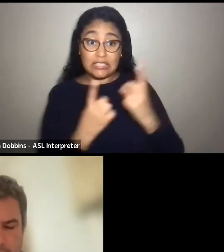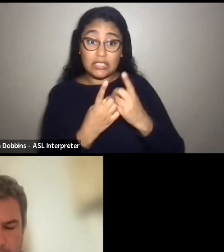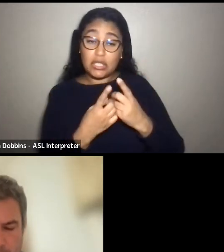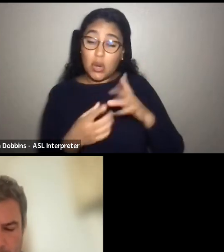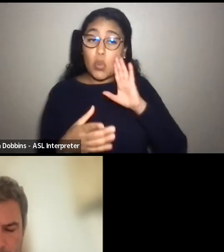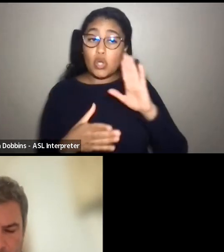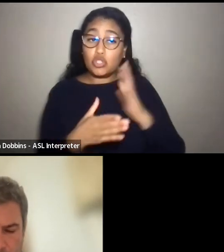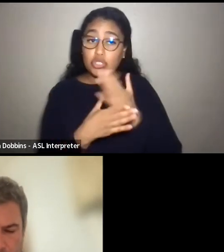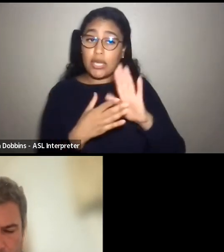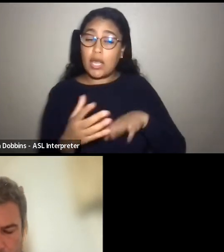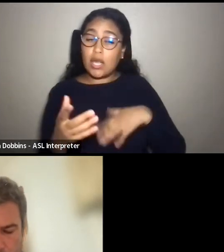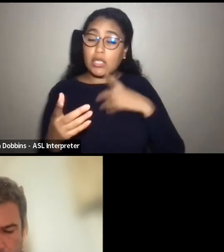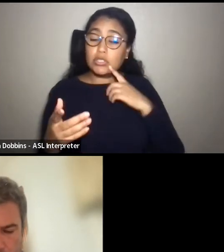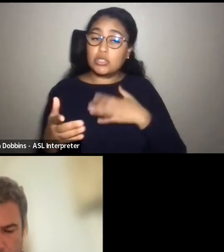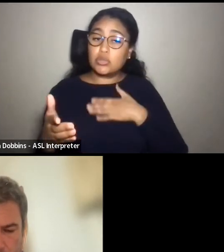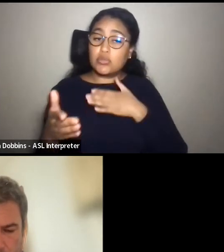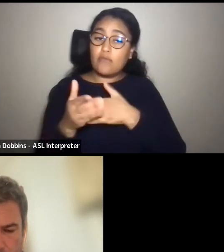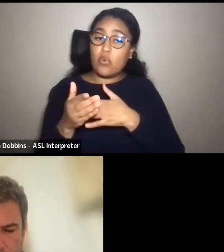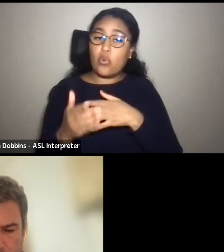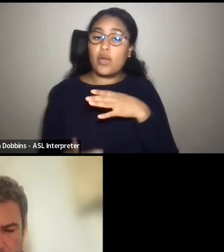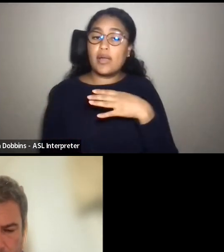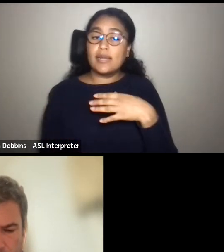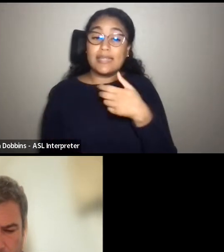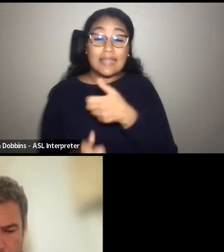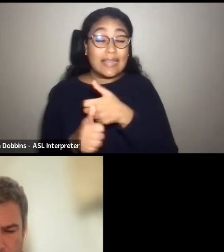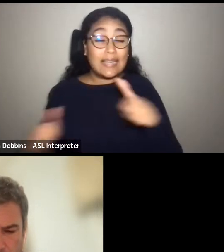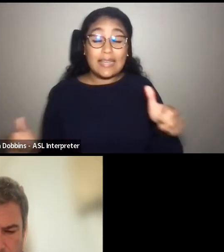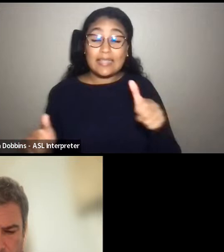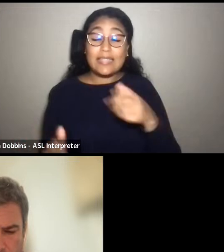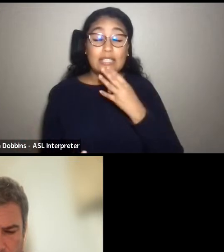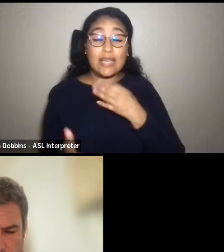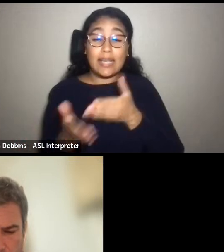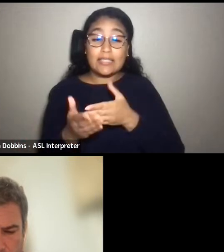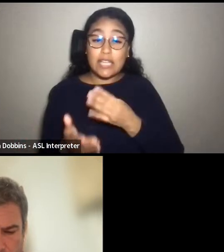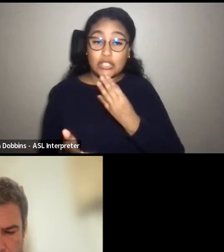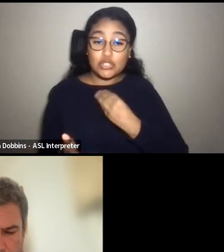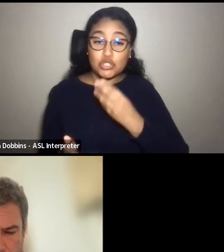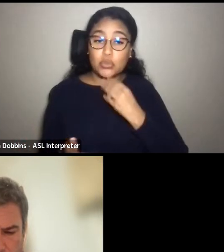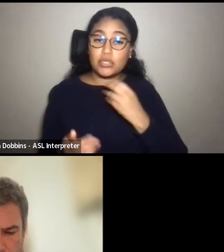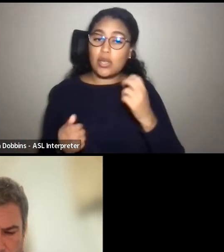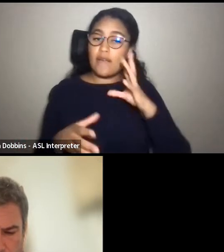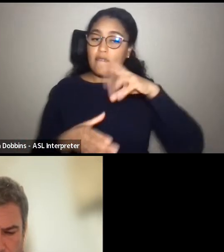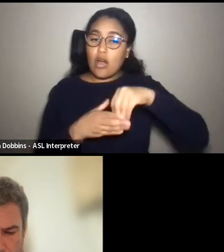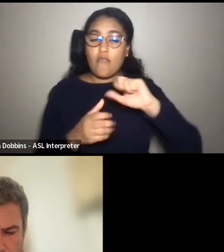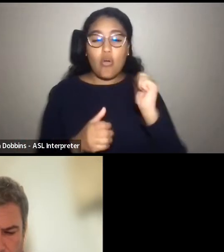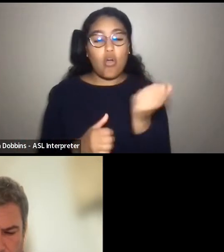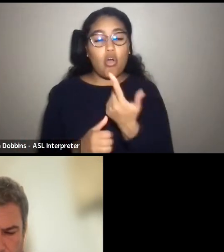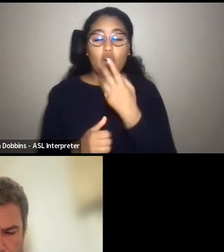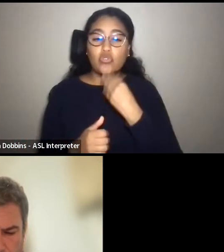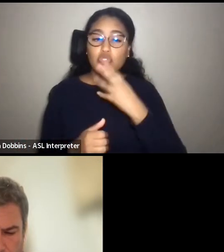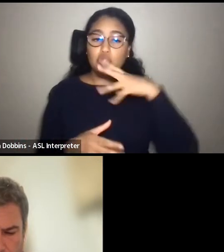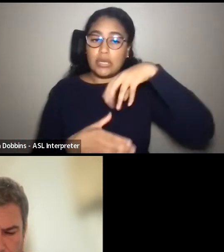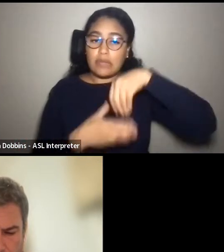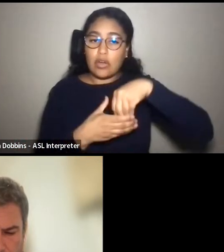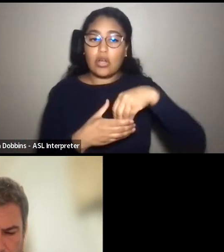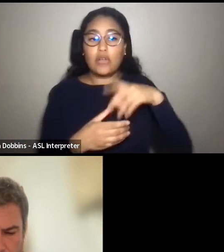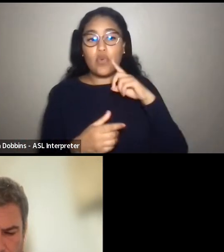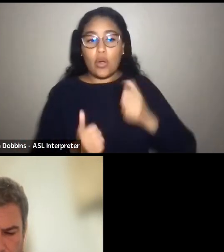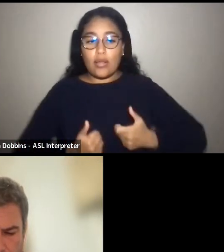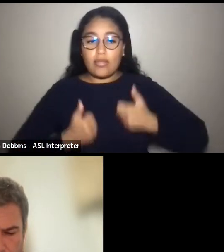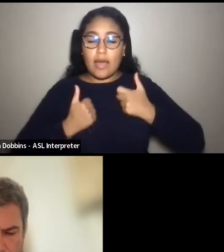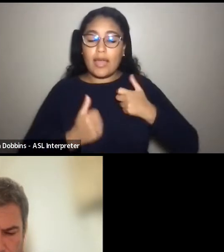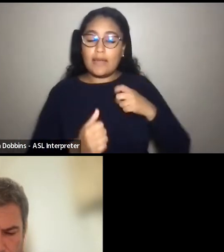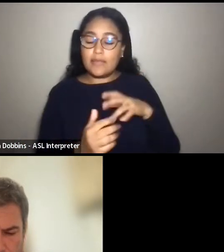to condemn and combat anti-Semitism wherever it exists, to include all Jewish Americans in all facets of civic life, and to stand with